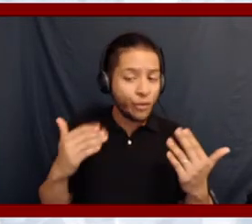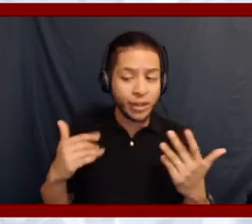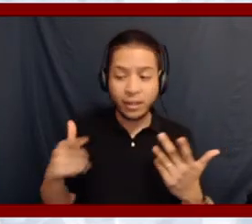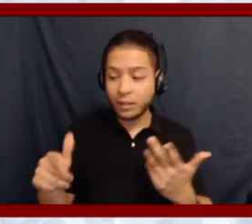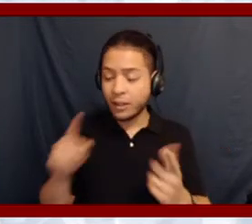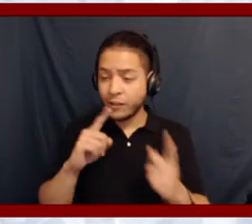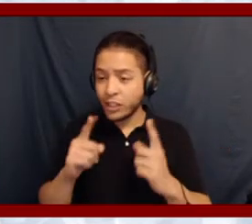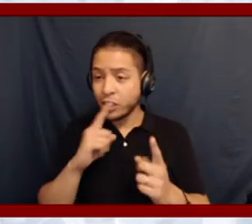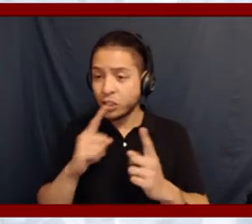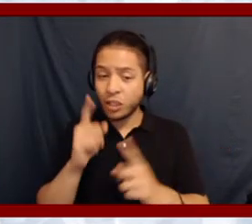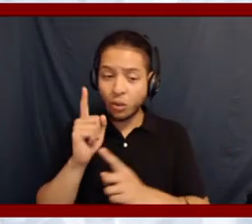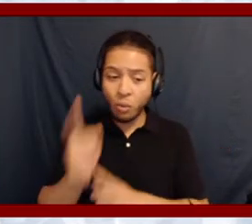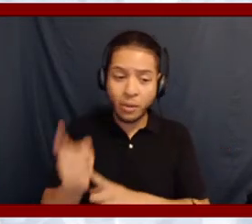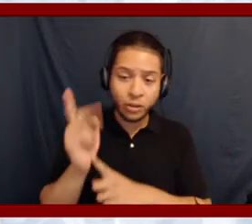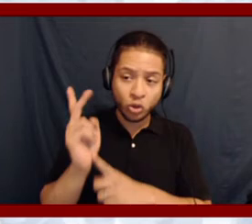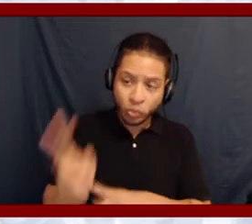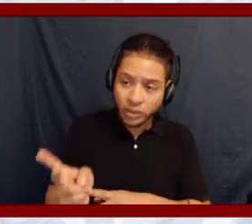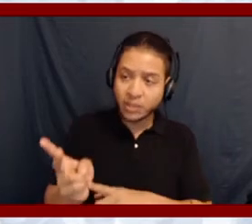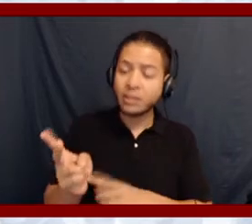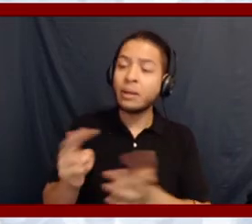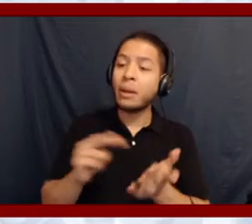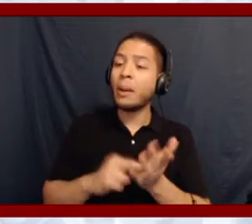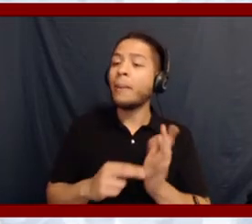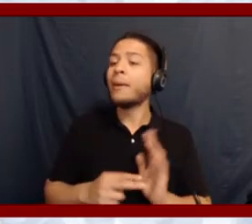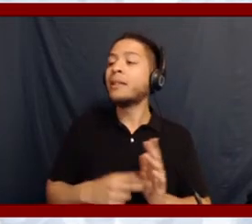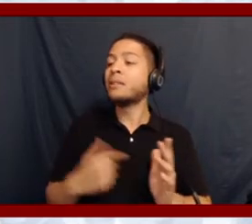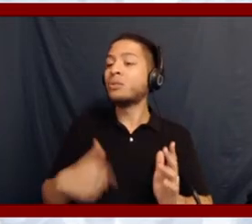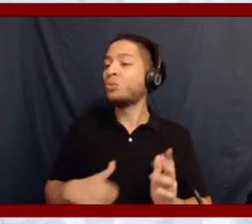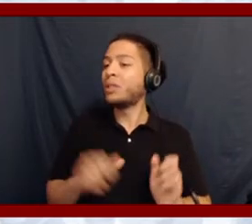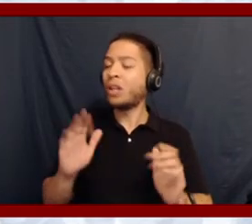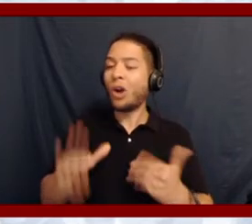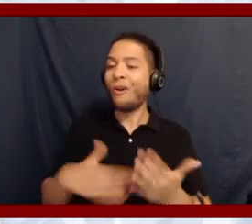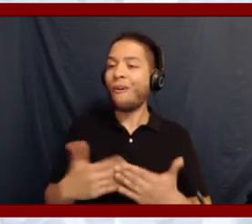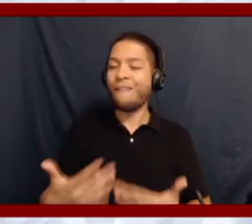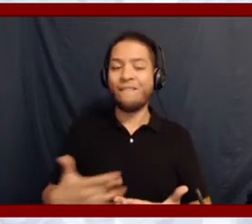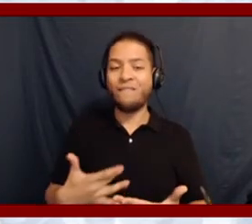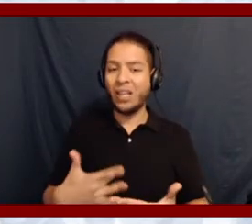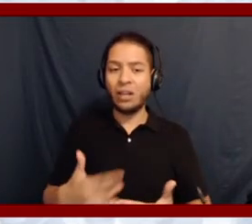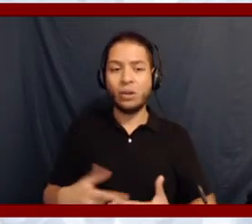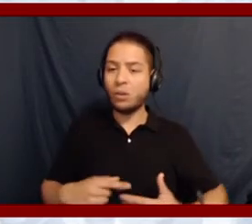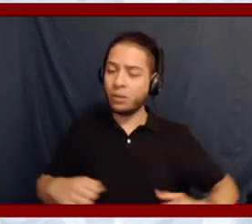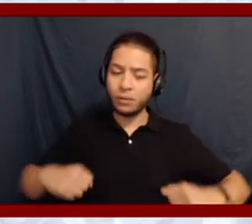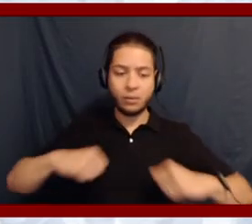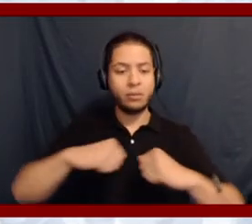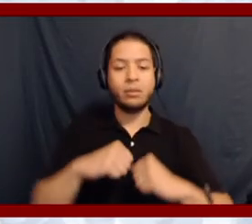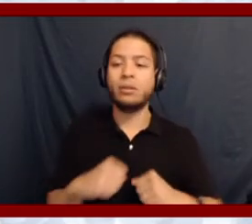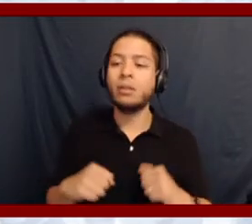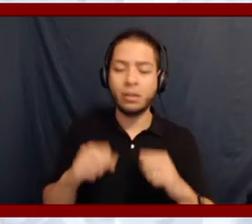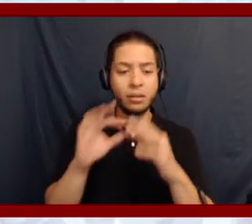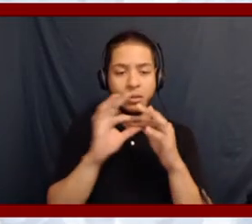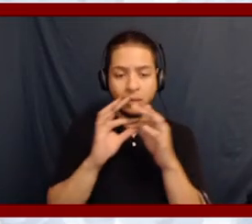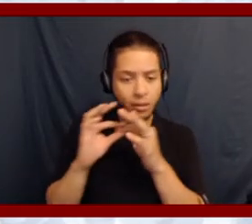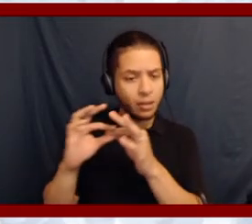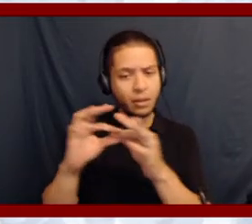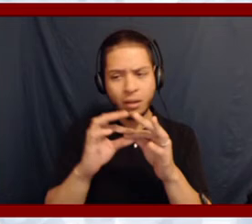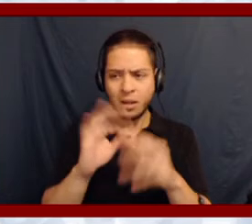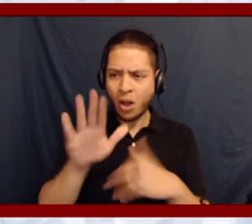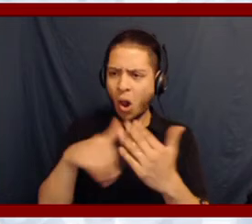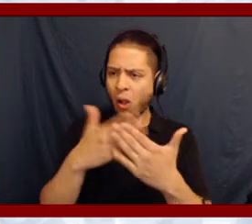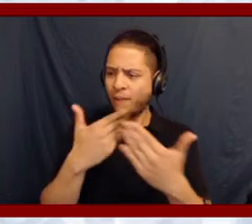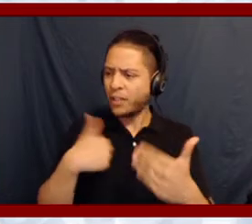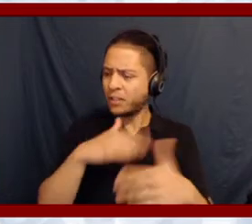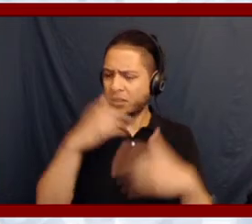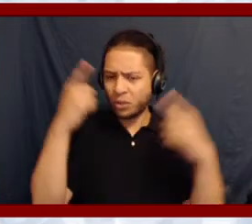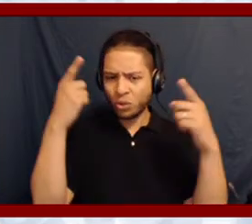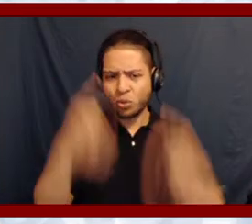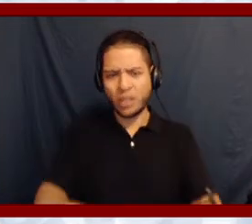will allow us to be able to galvanize each other and synergize to be able to get that message across of why it's so important,